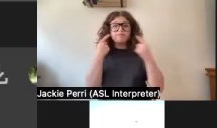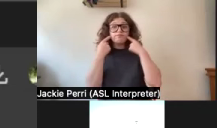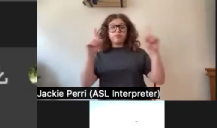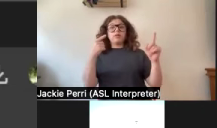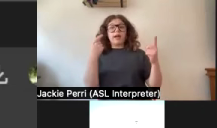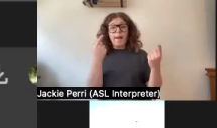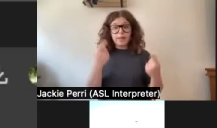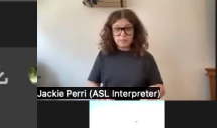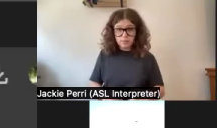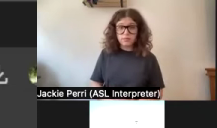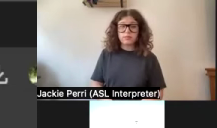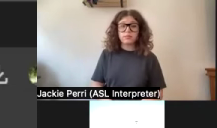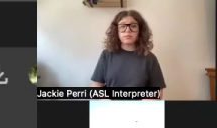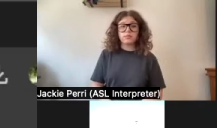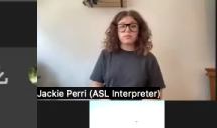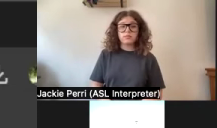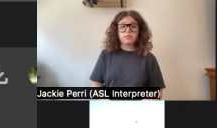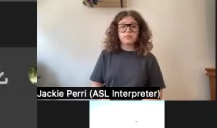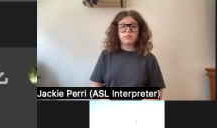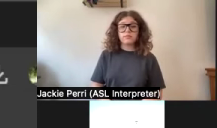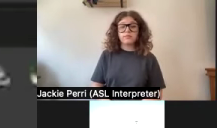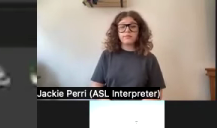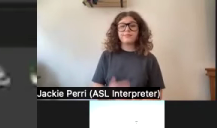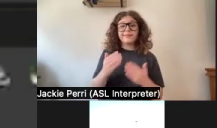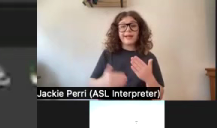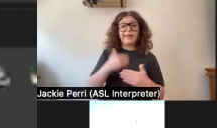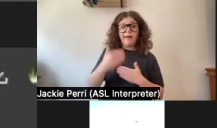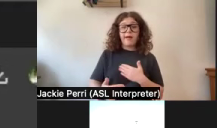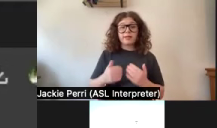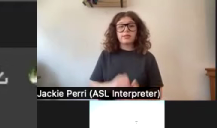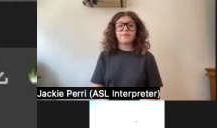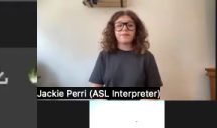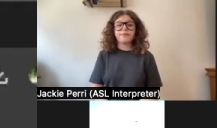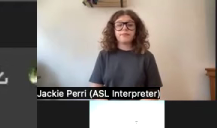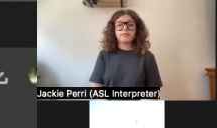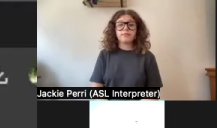And then the next one,